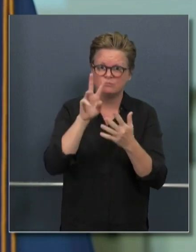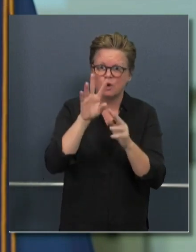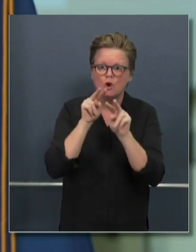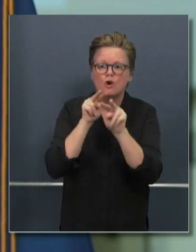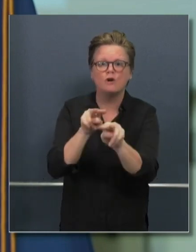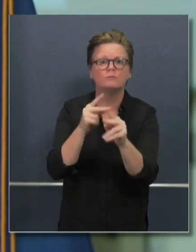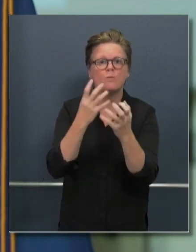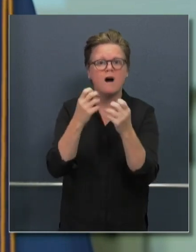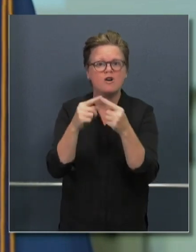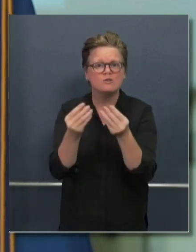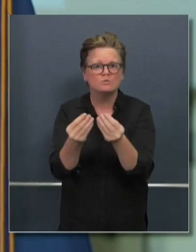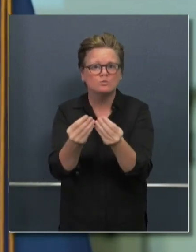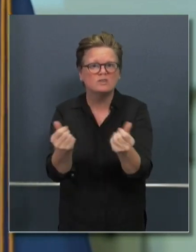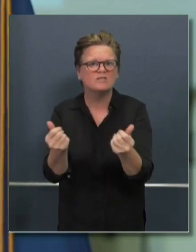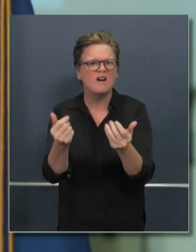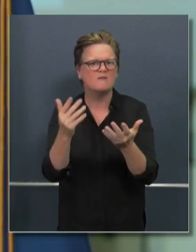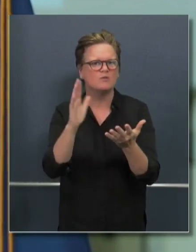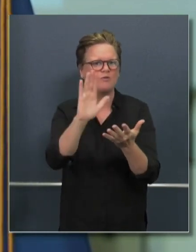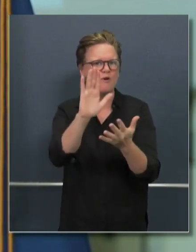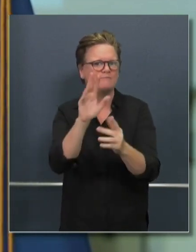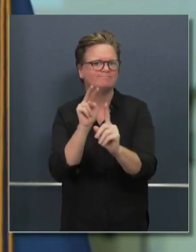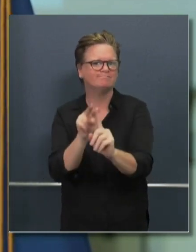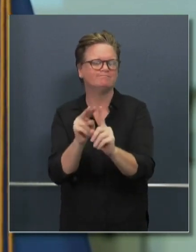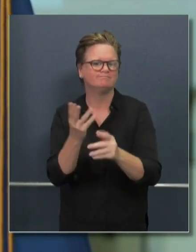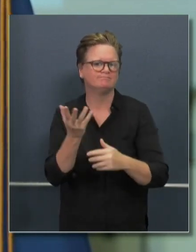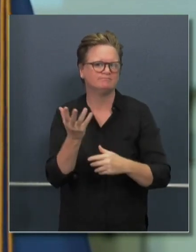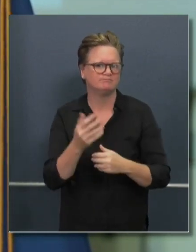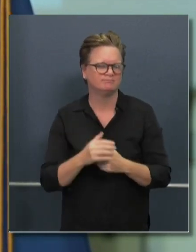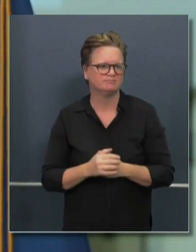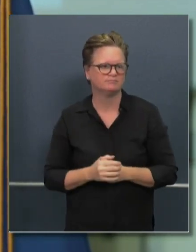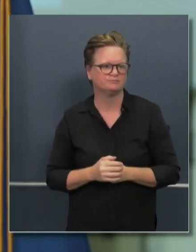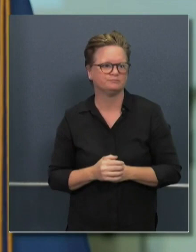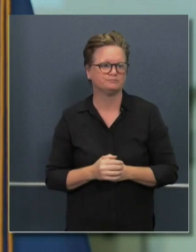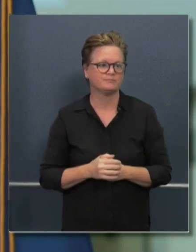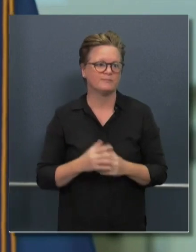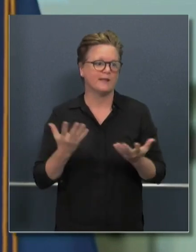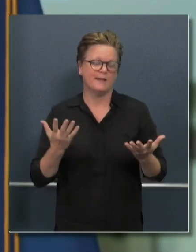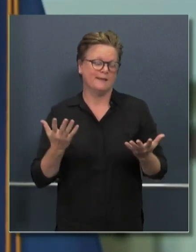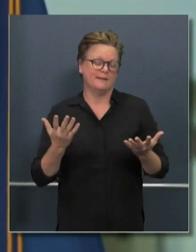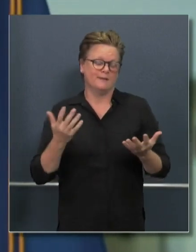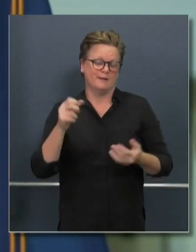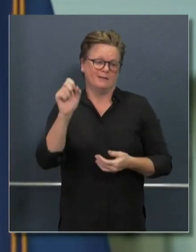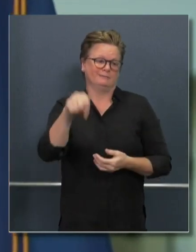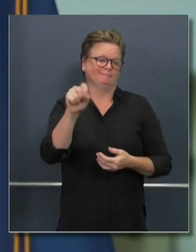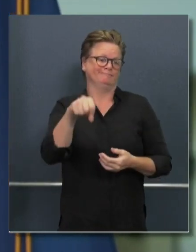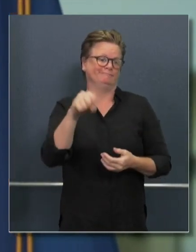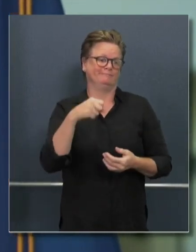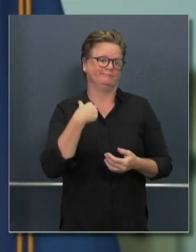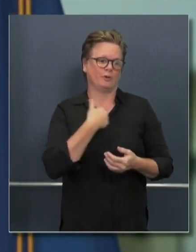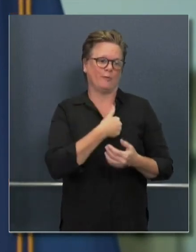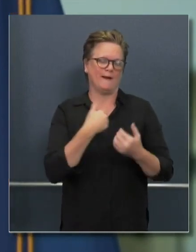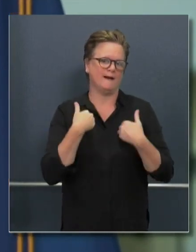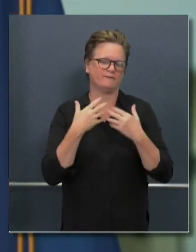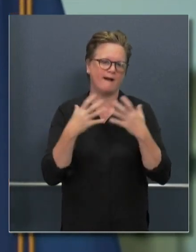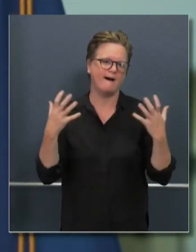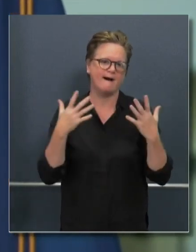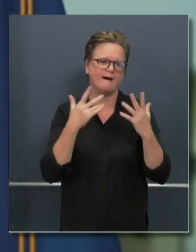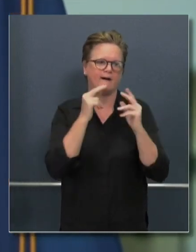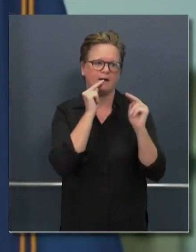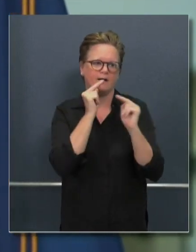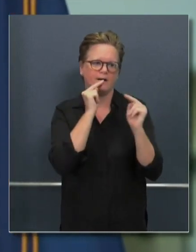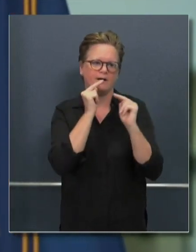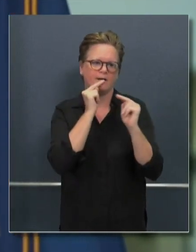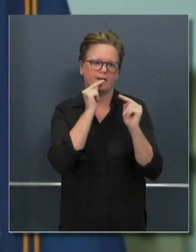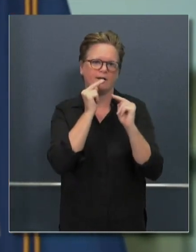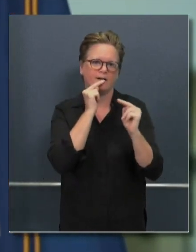done a lot of that, all of the above, as it relates to the proposal that I put out in the May revise. We're making real progress, and I'm